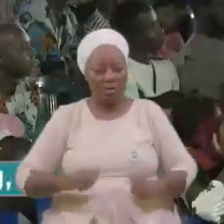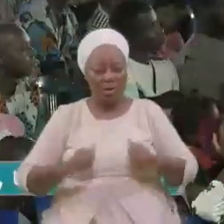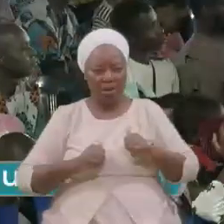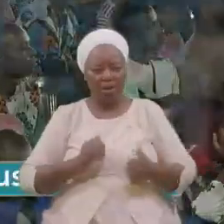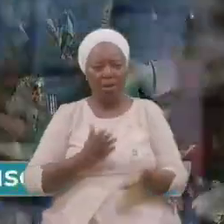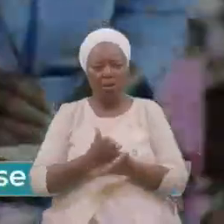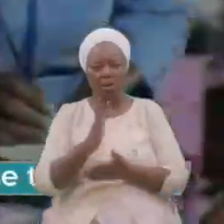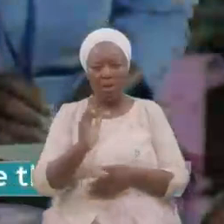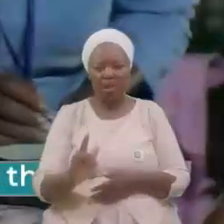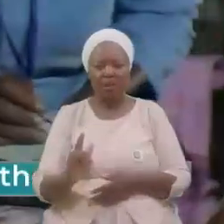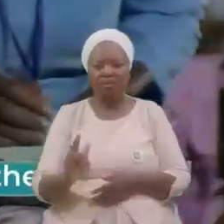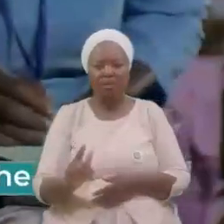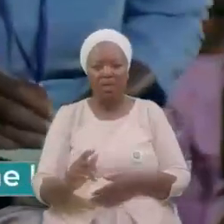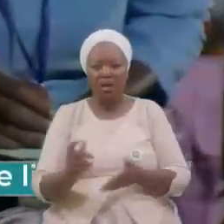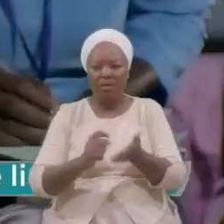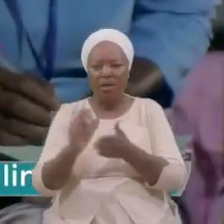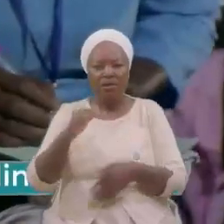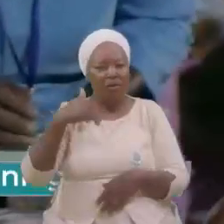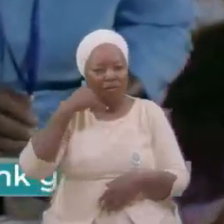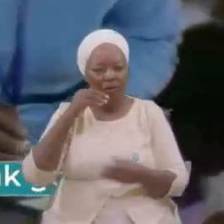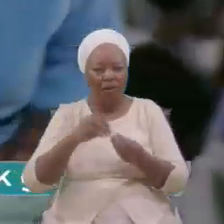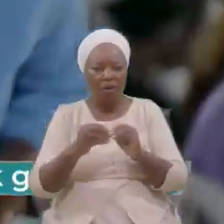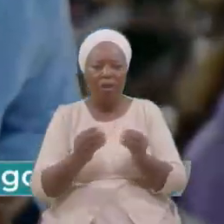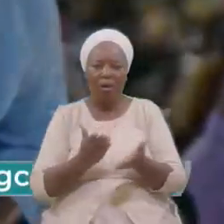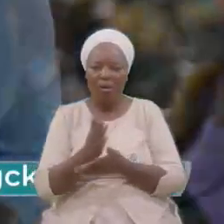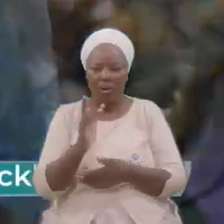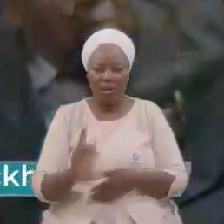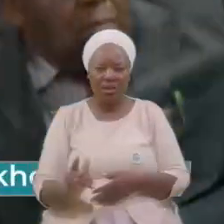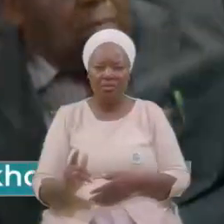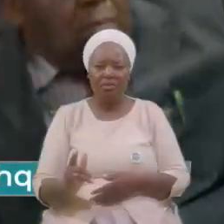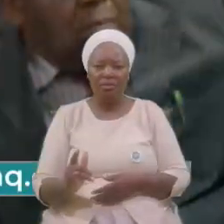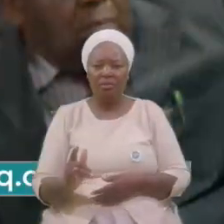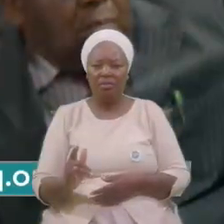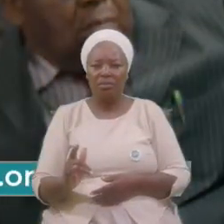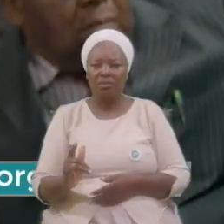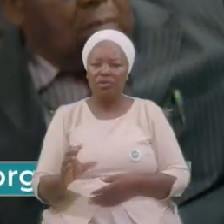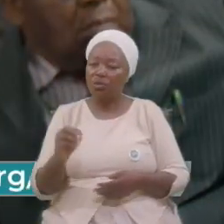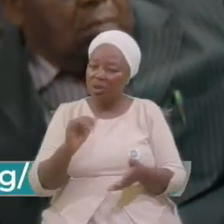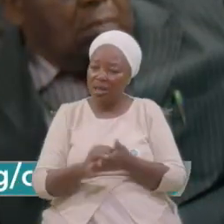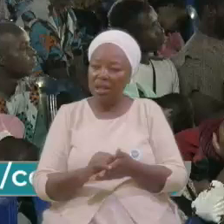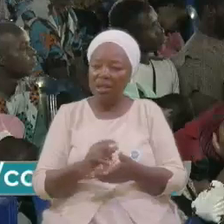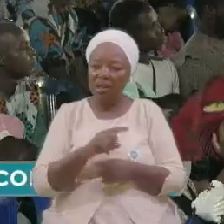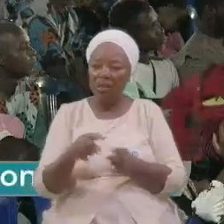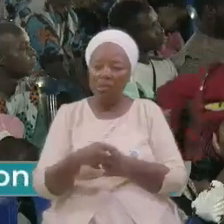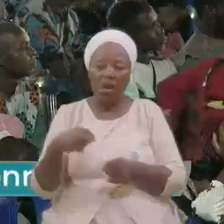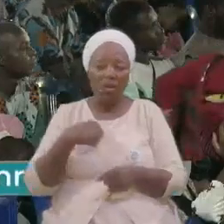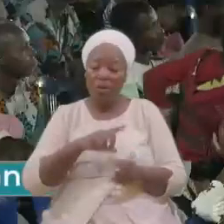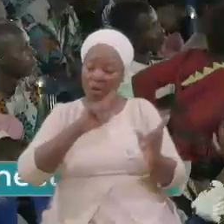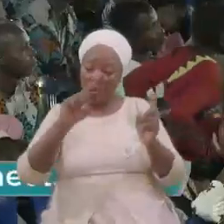Let them have your correct identity, that anytime you could be reached and helped.